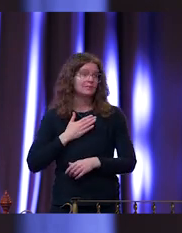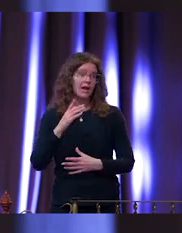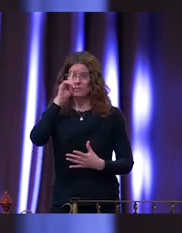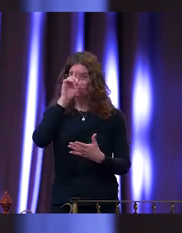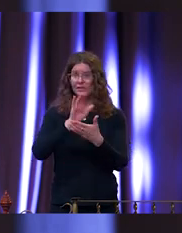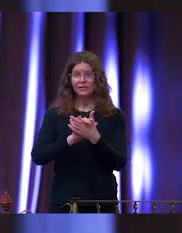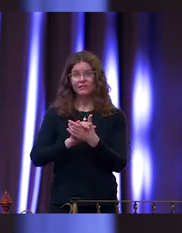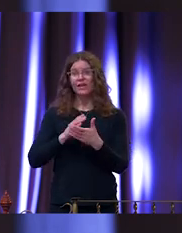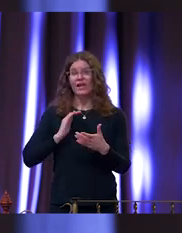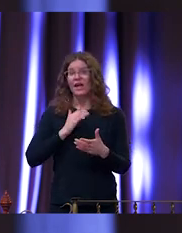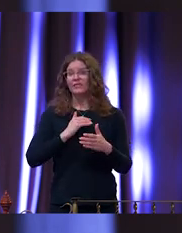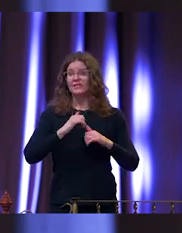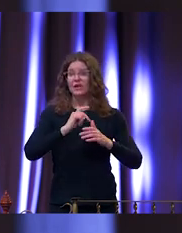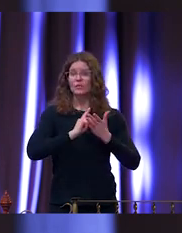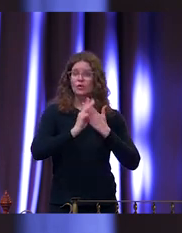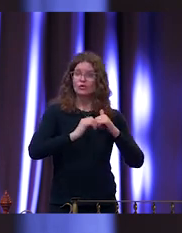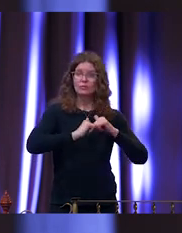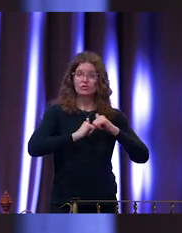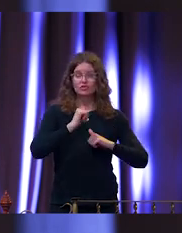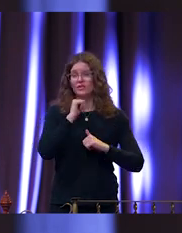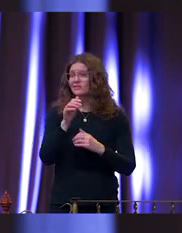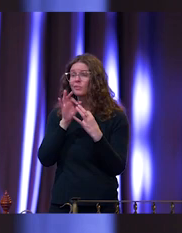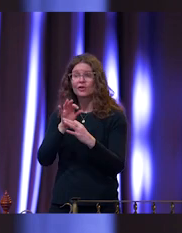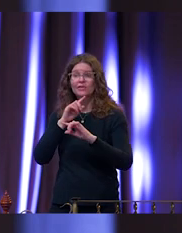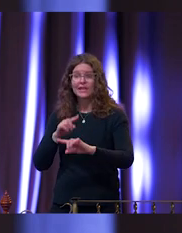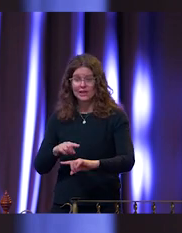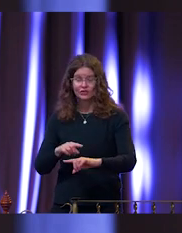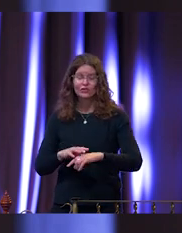of our program. So it's not a perfect answer, and I can't tell you